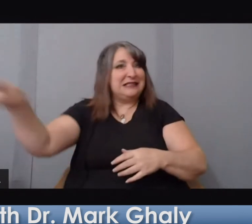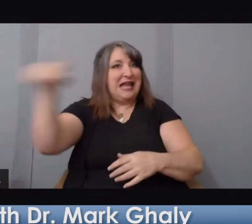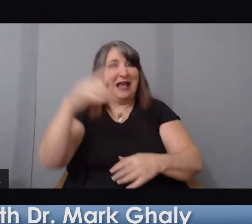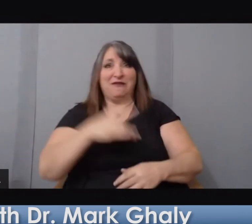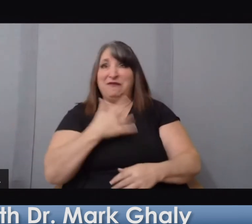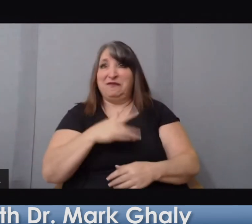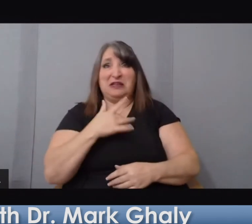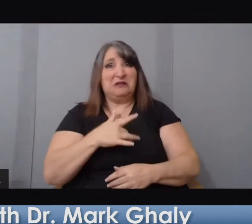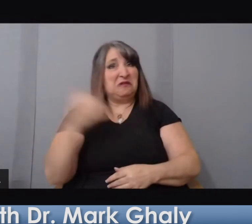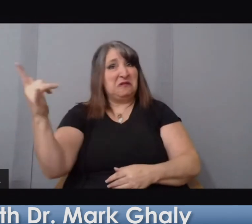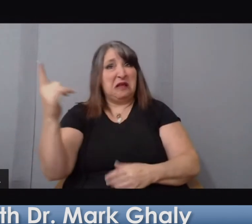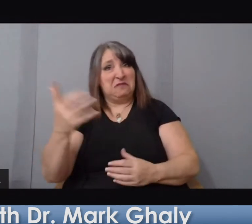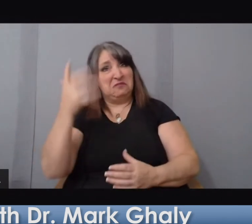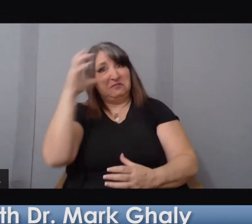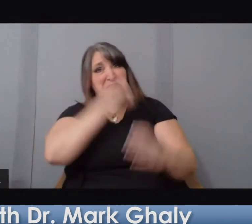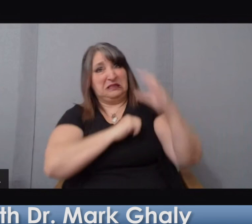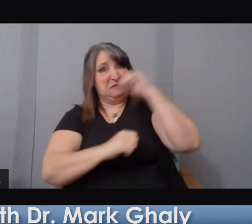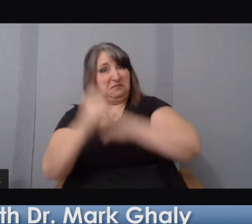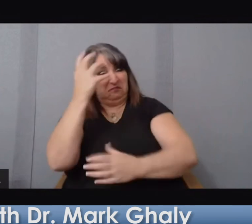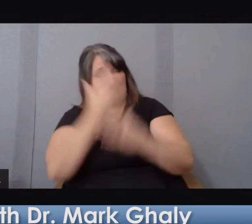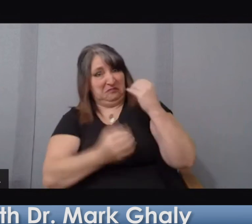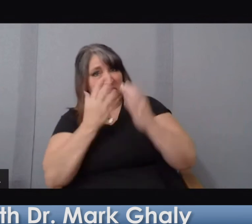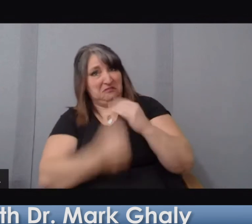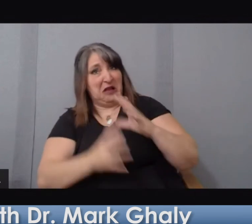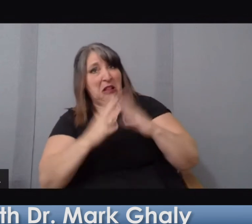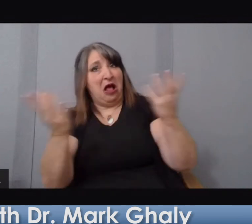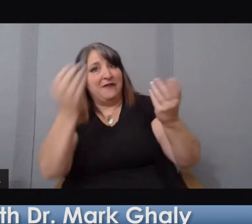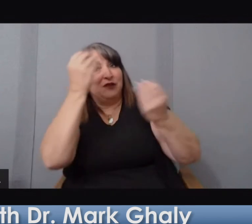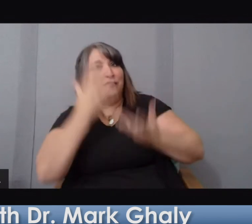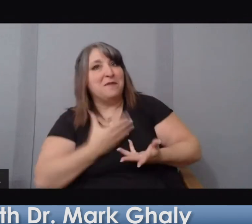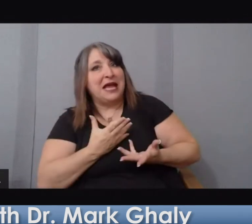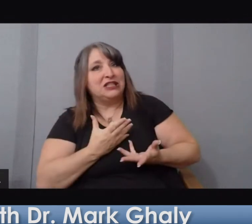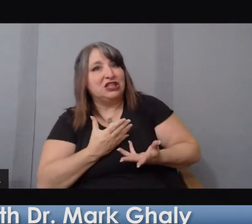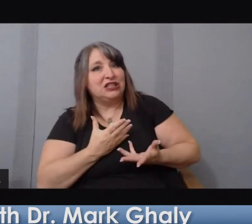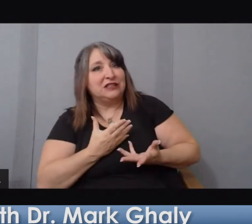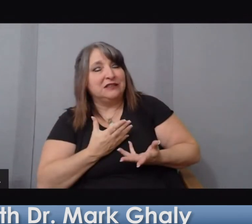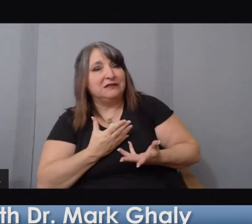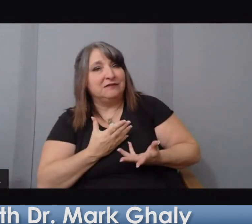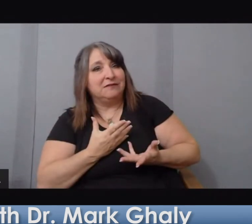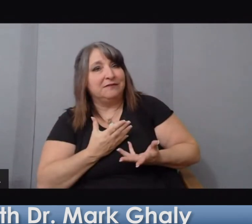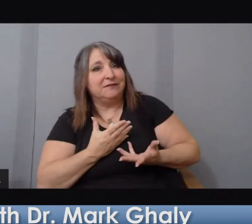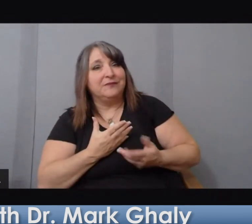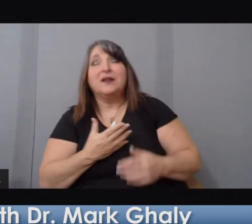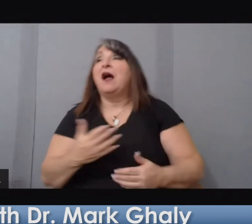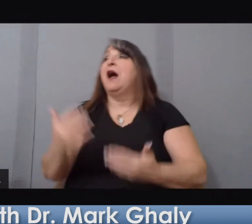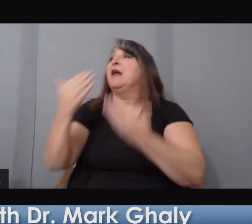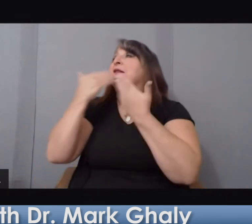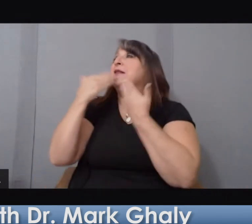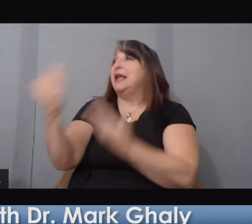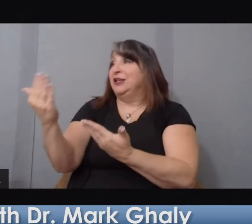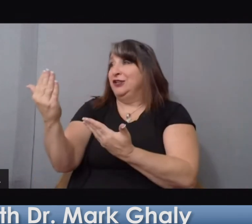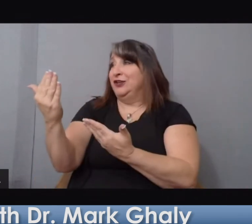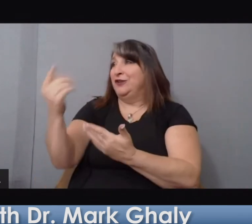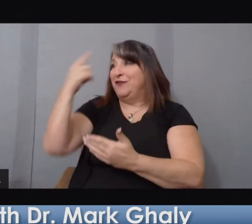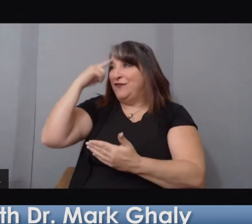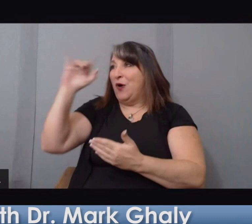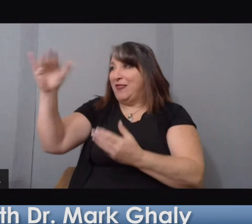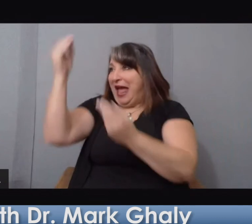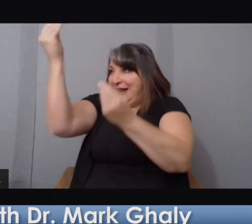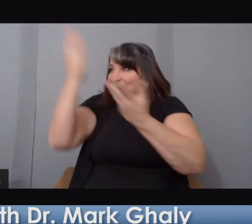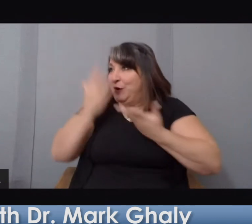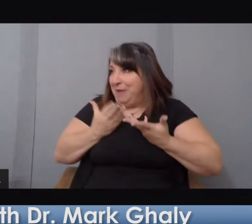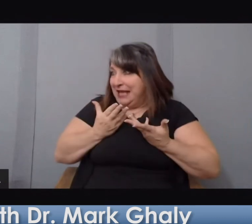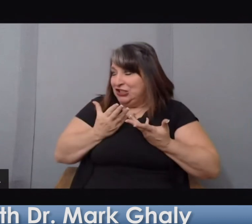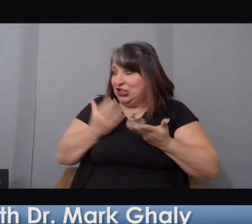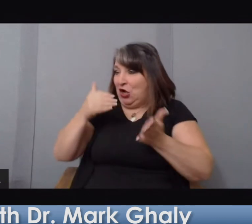This is what they're telling me, so I'm relaying it to you. Yeah, first off, thank you, Rody, for the information.